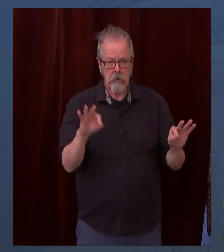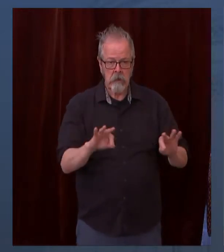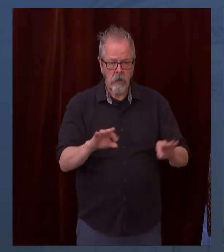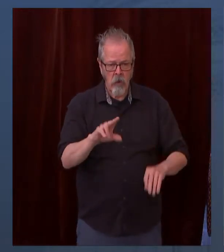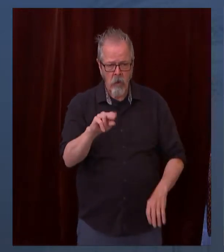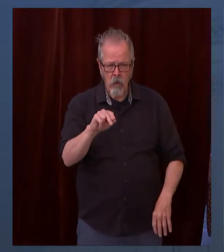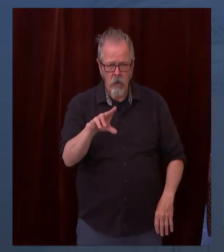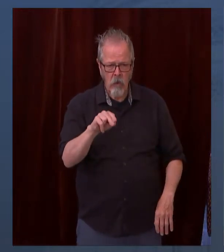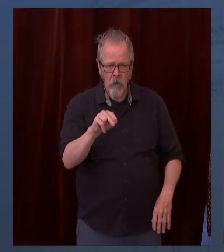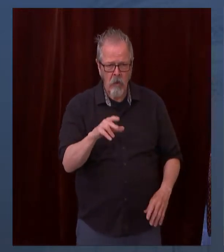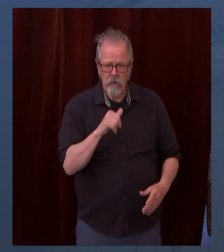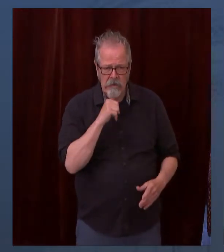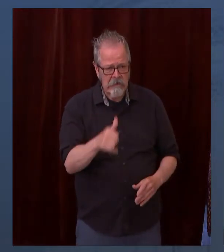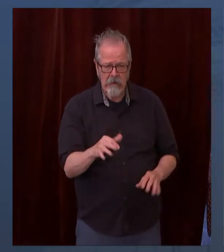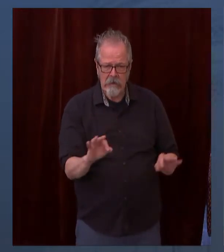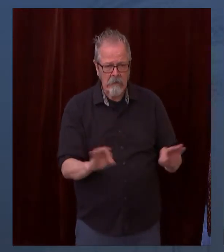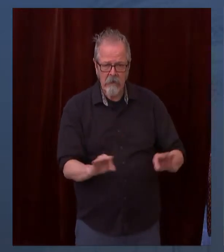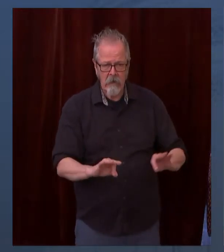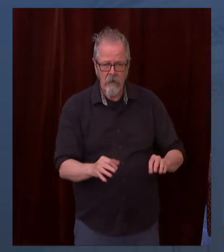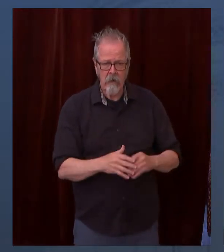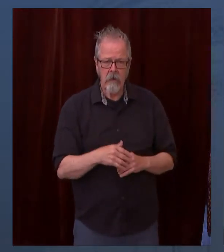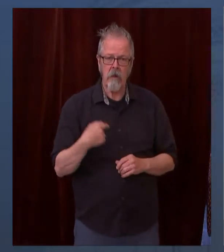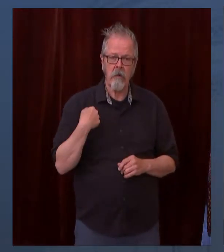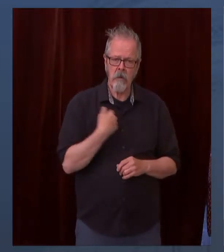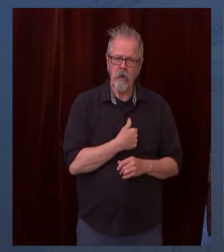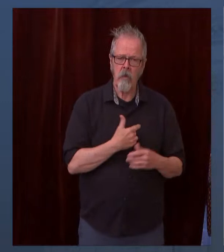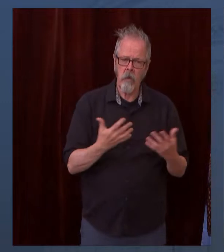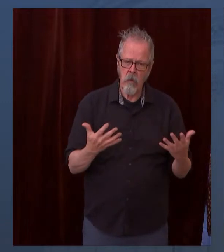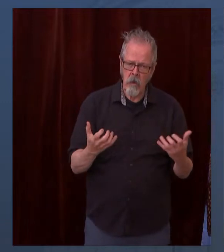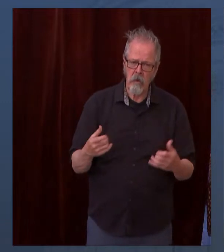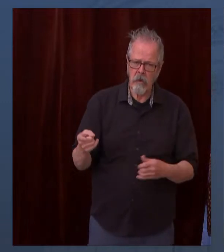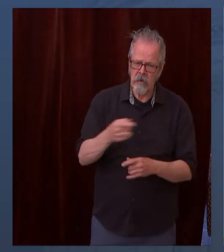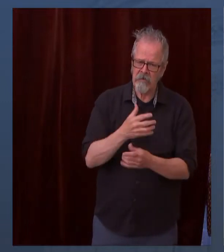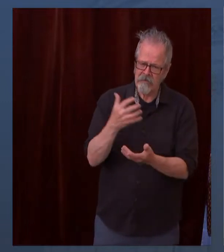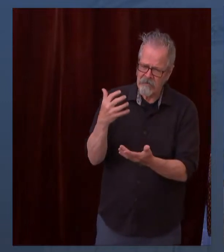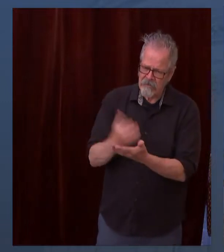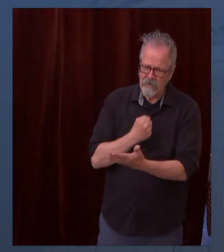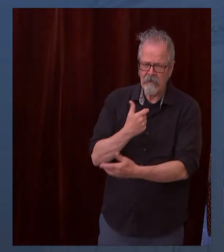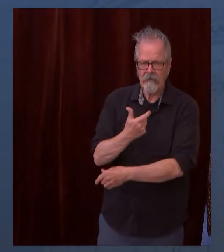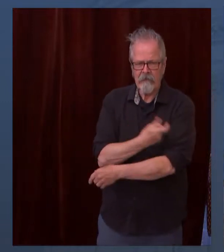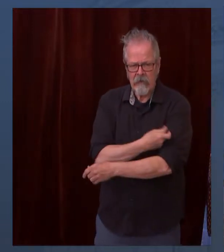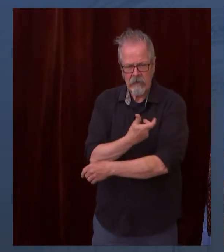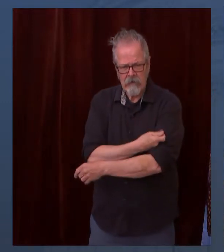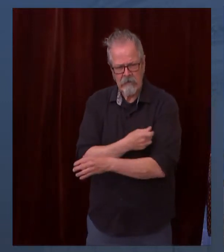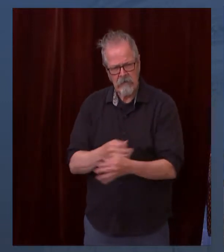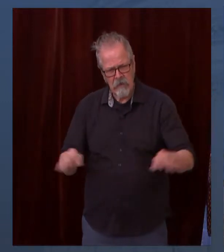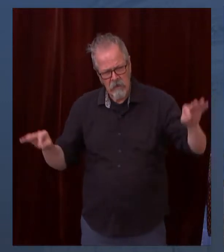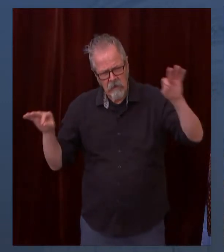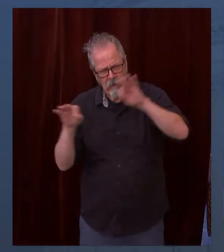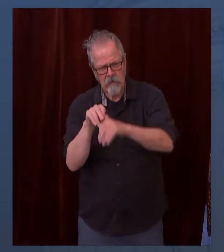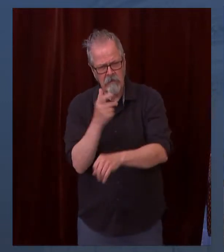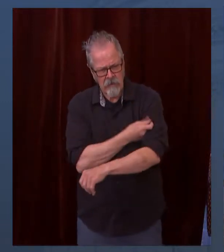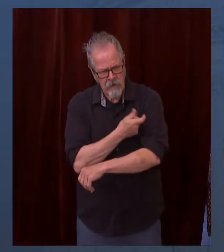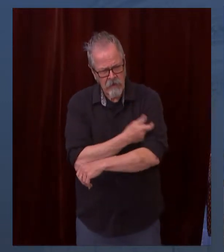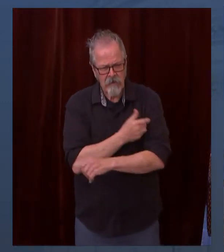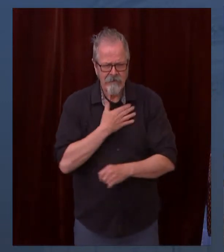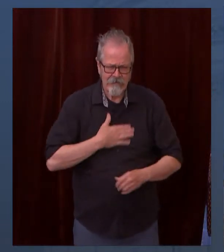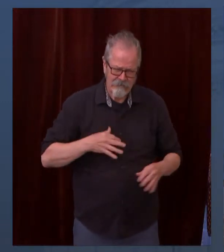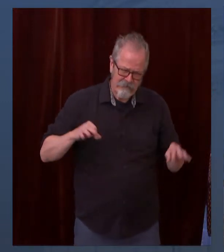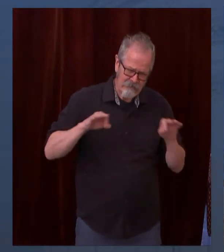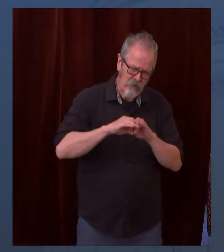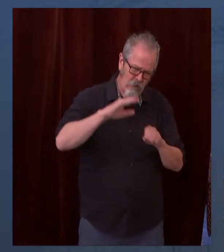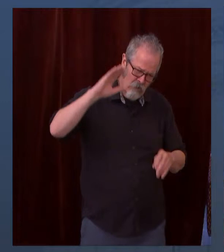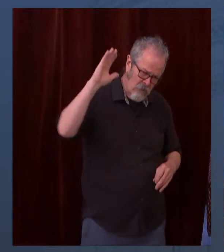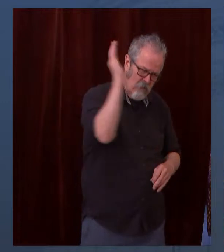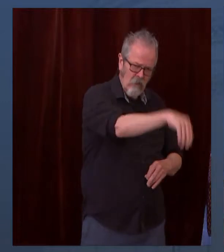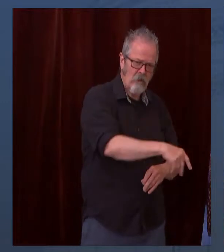good enough. We do want to make the vaccine as accessible to everyone as we can. I was really pleased to be in